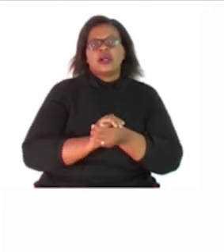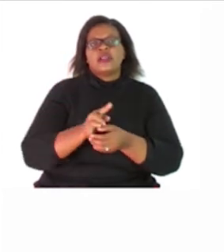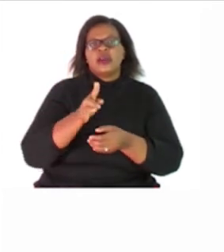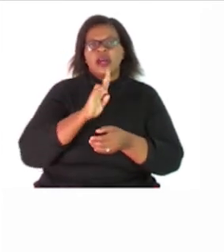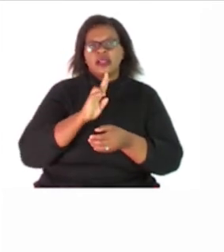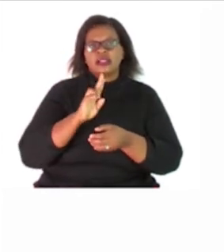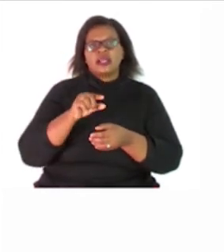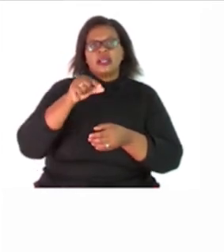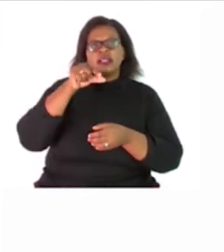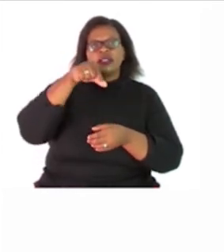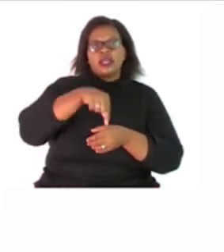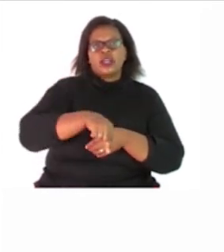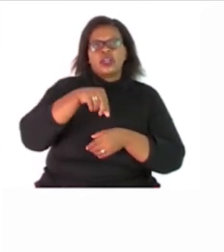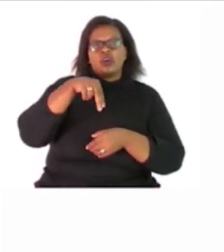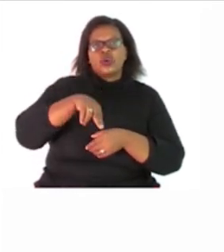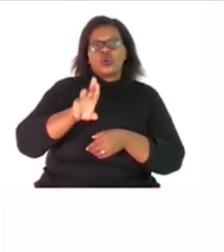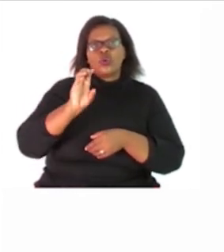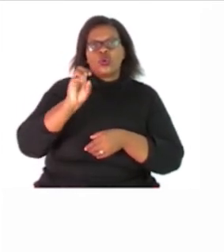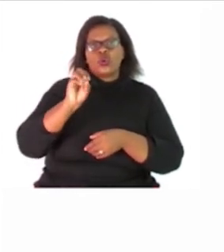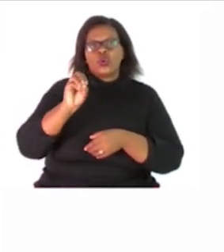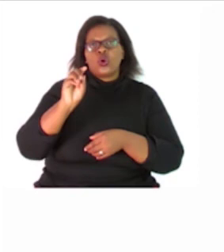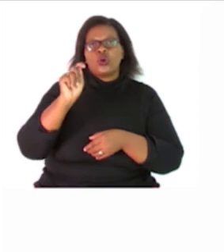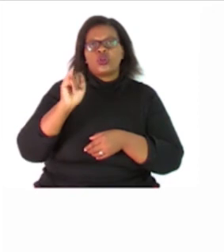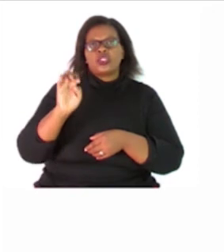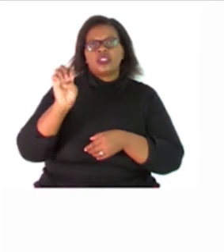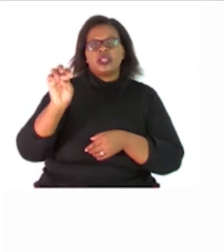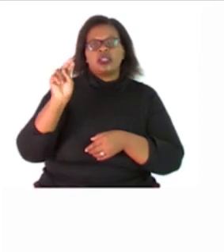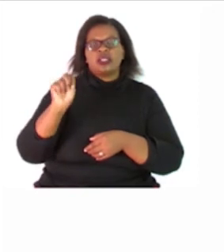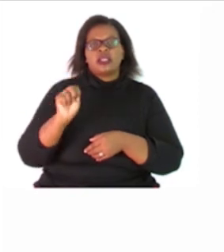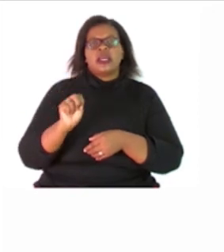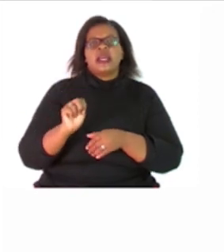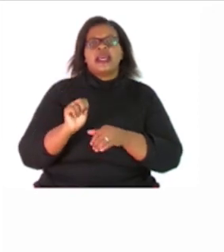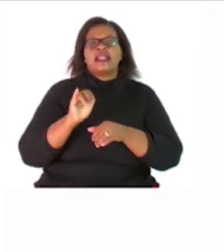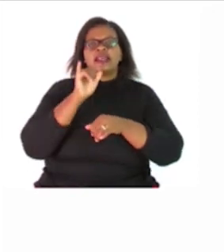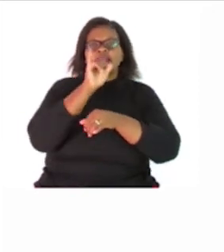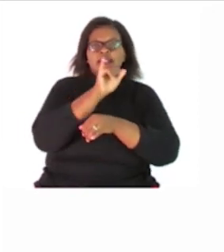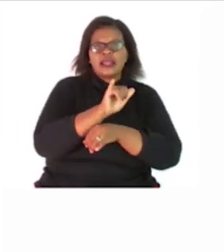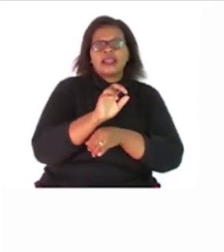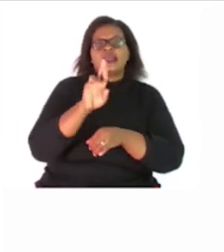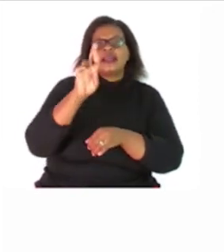a quotient, and what remains is known as a remainder.